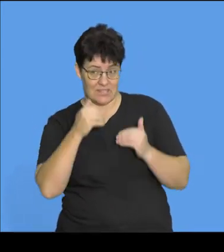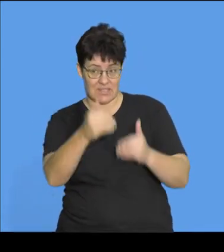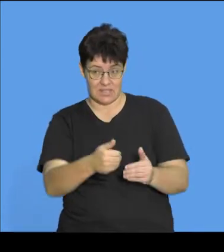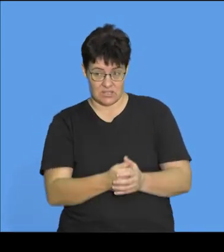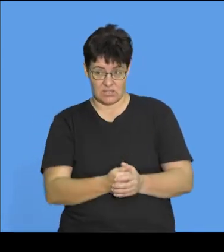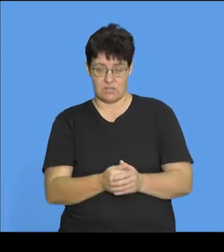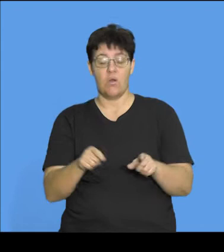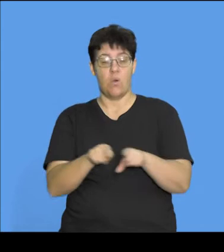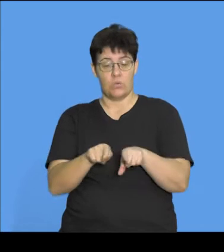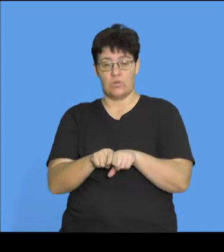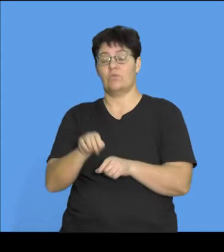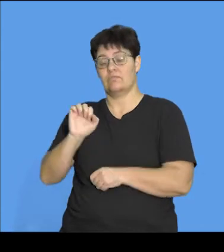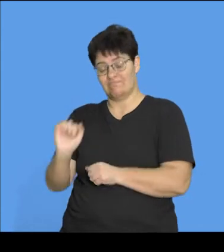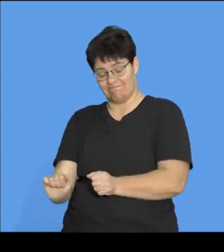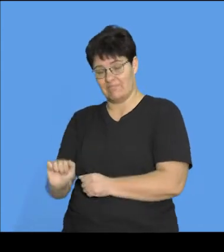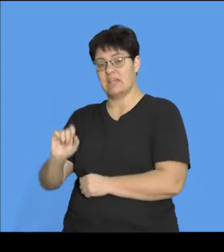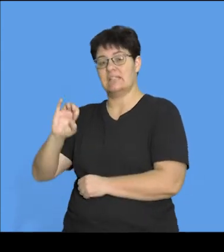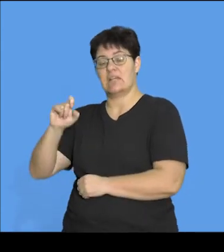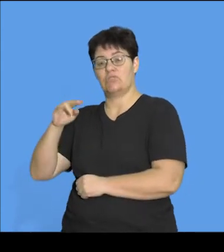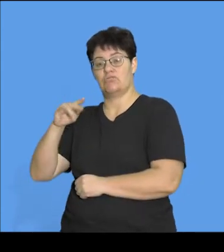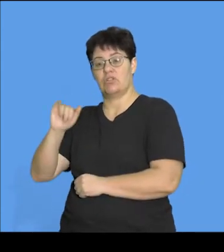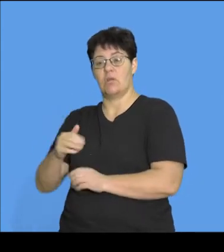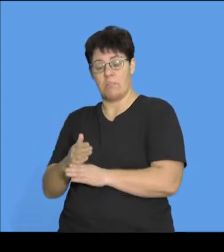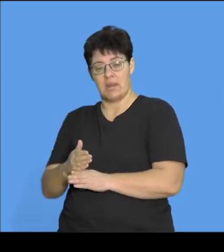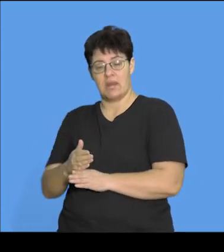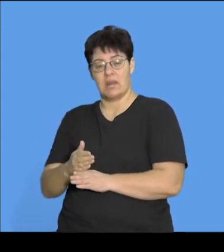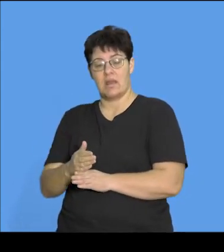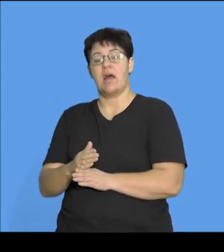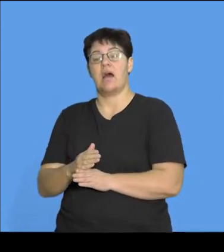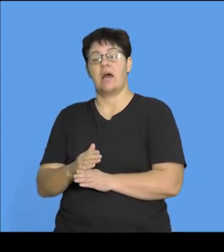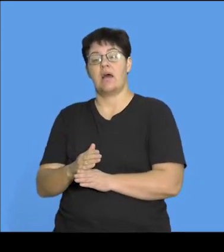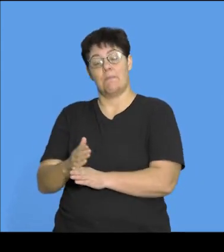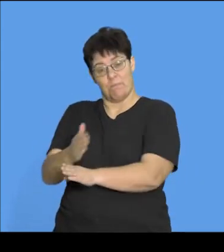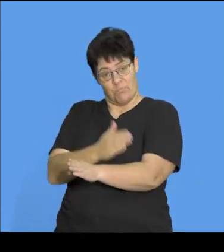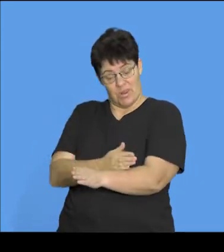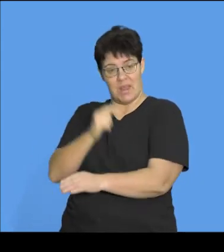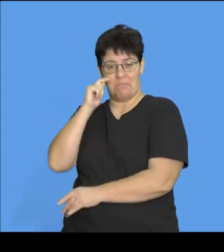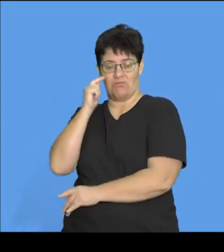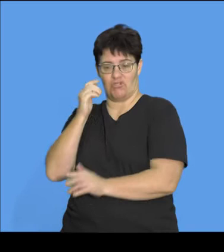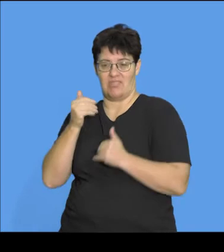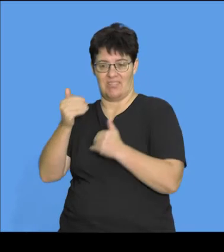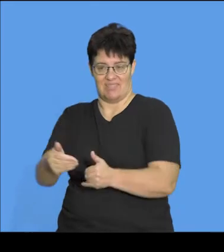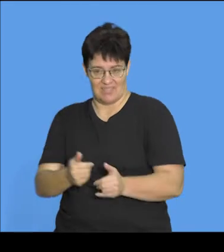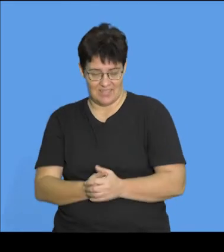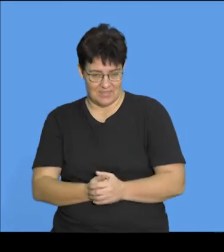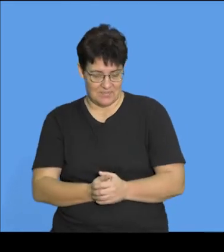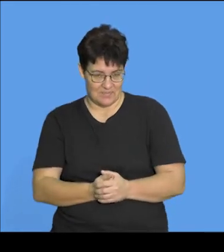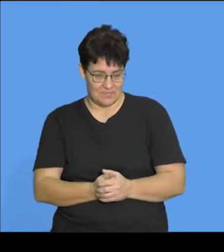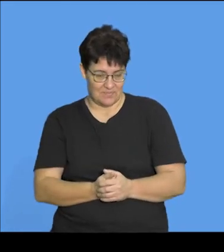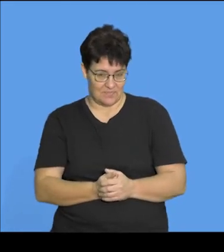of the secretory or the premenstrual phase. So we're going to try and unpack these by looking at each one in